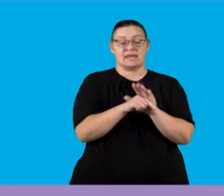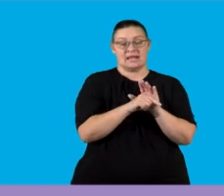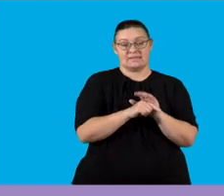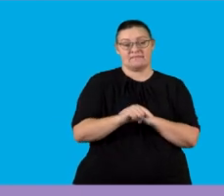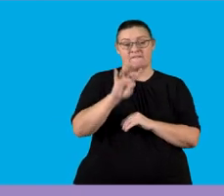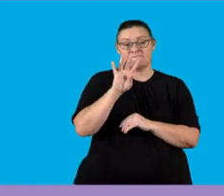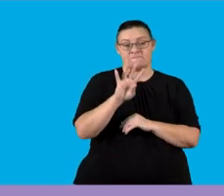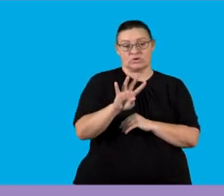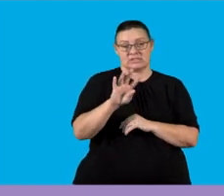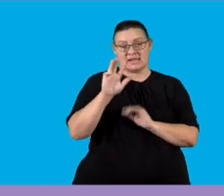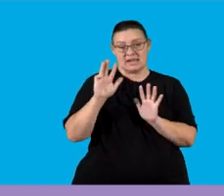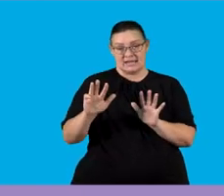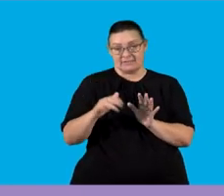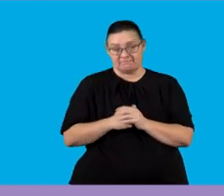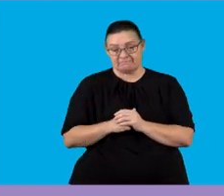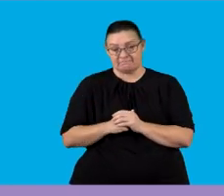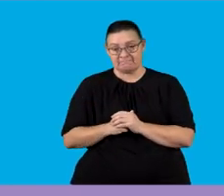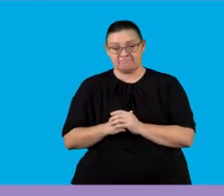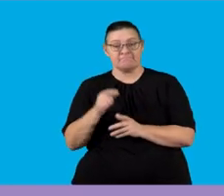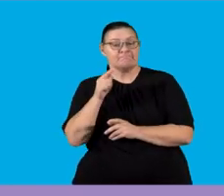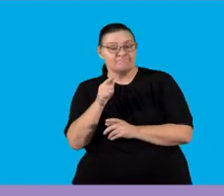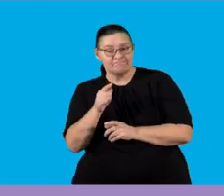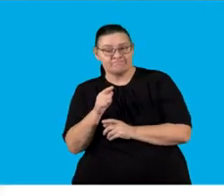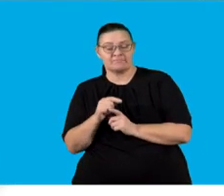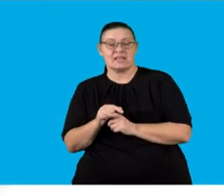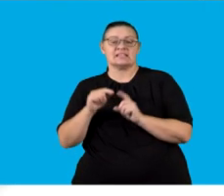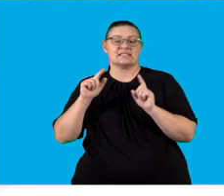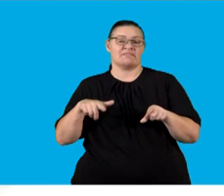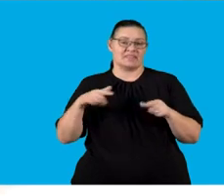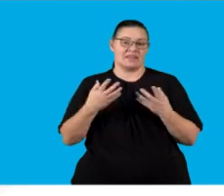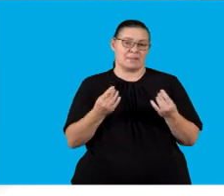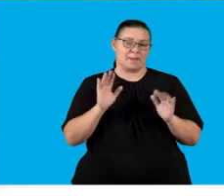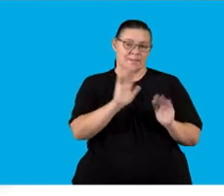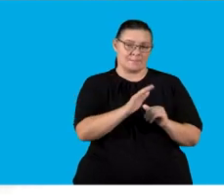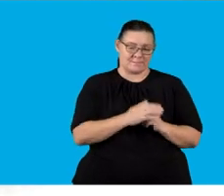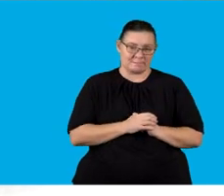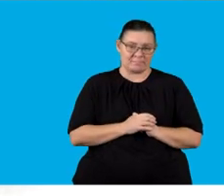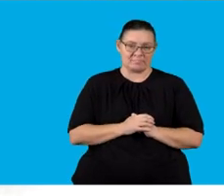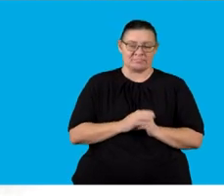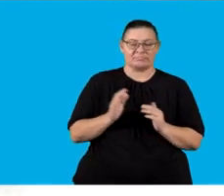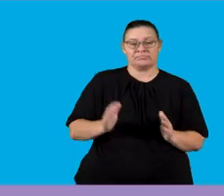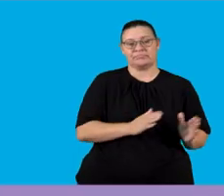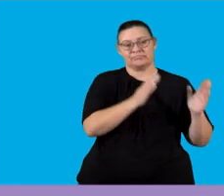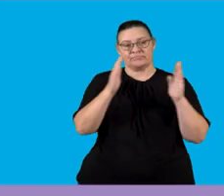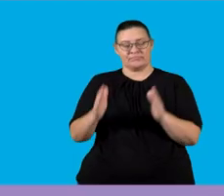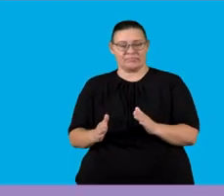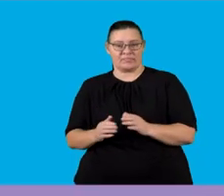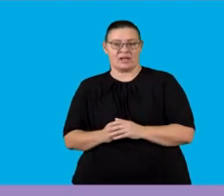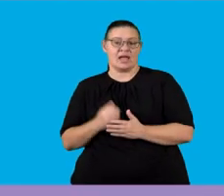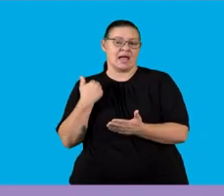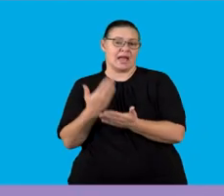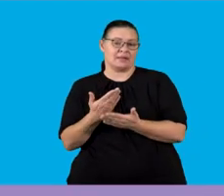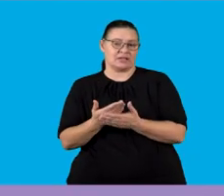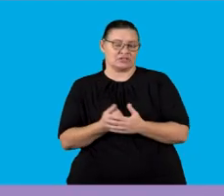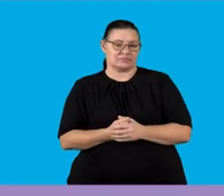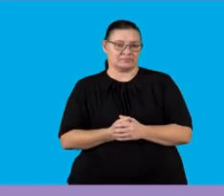next application question. Considering the following numeric pattern, we have 5 for the first term, we have